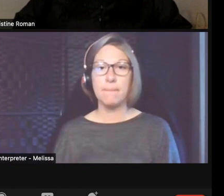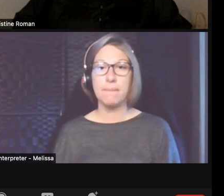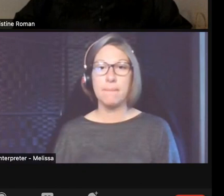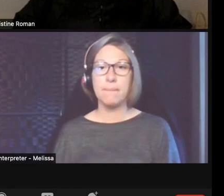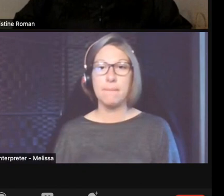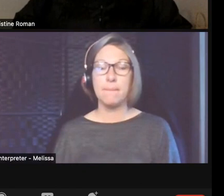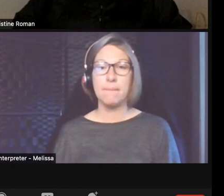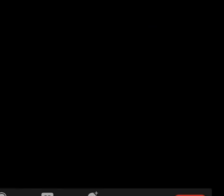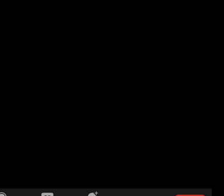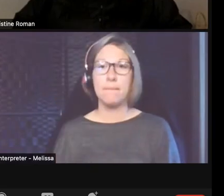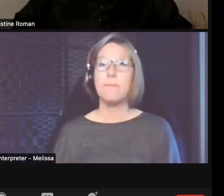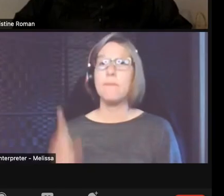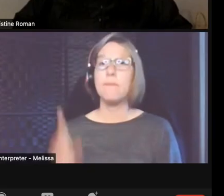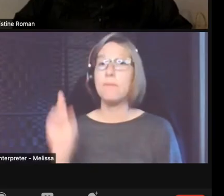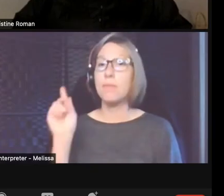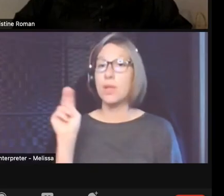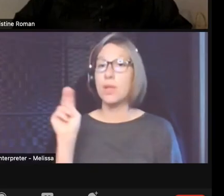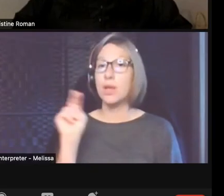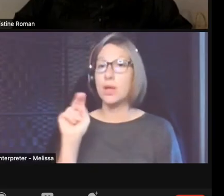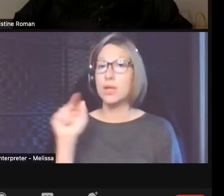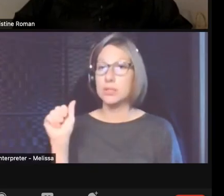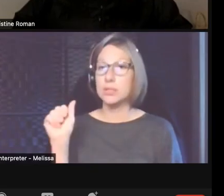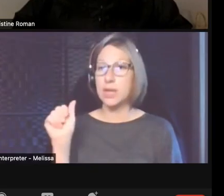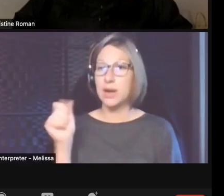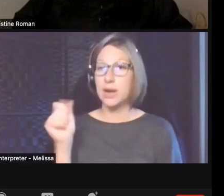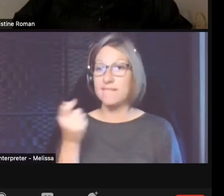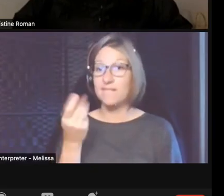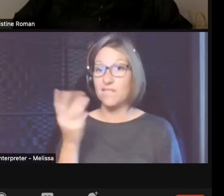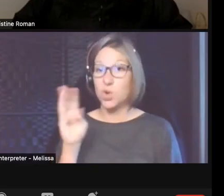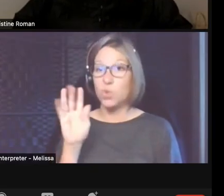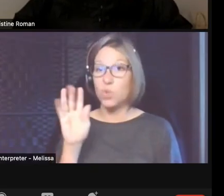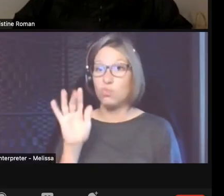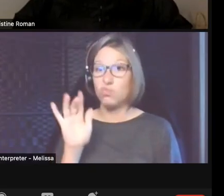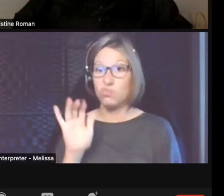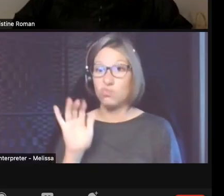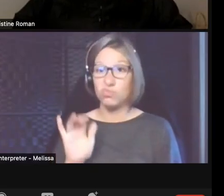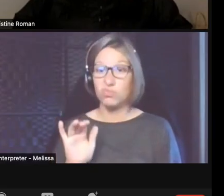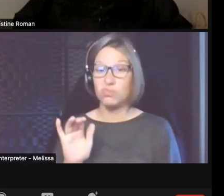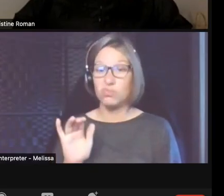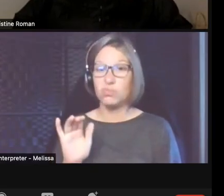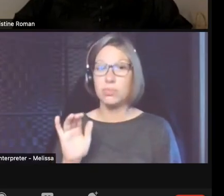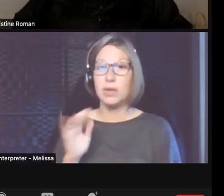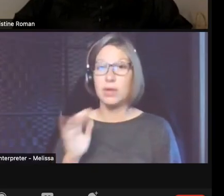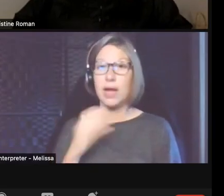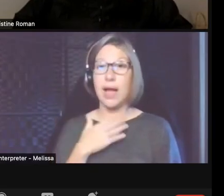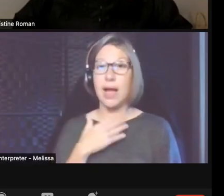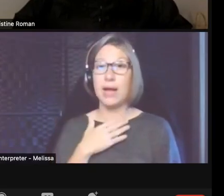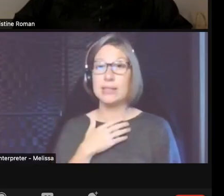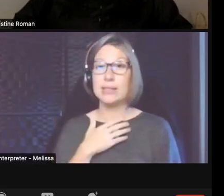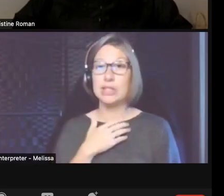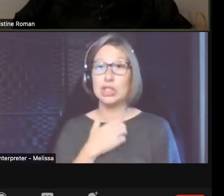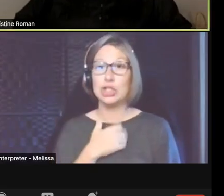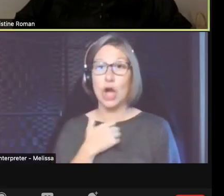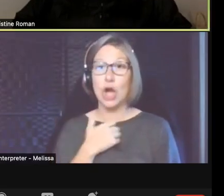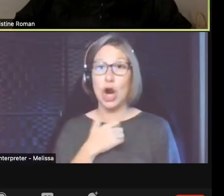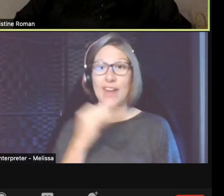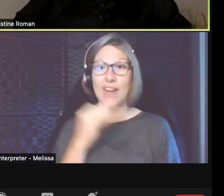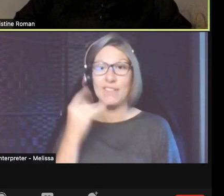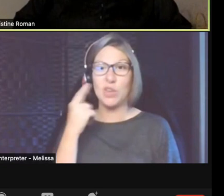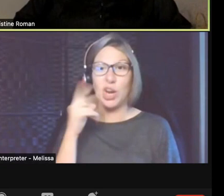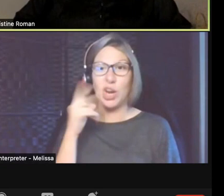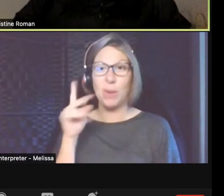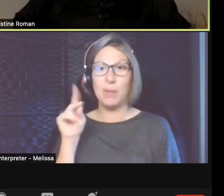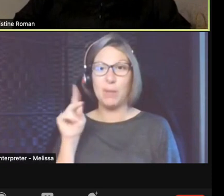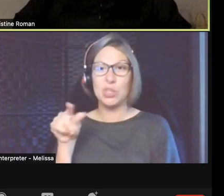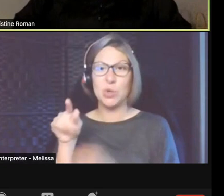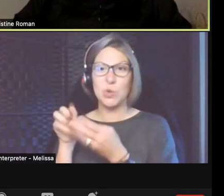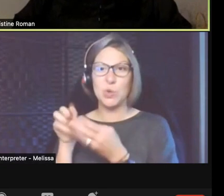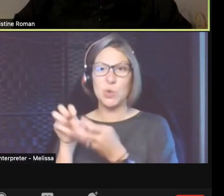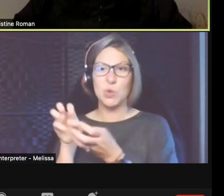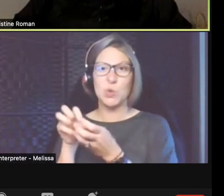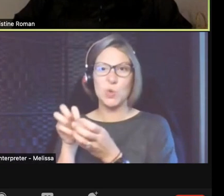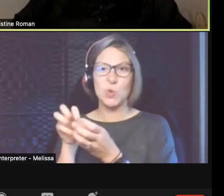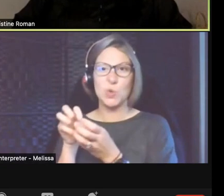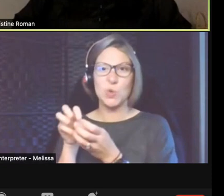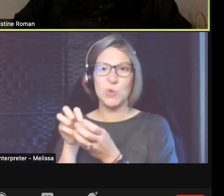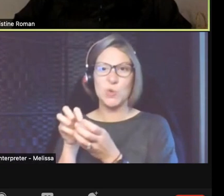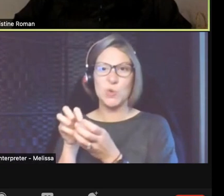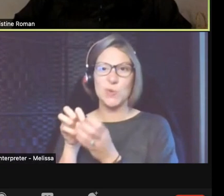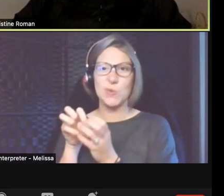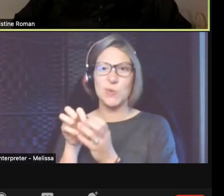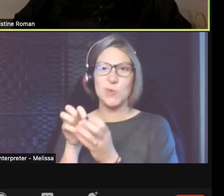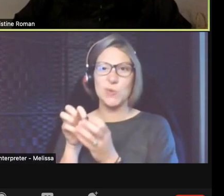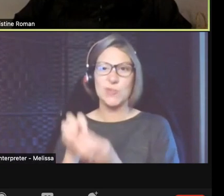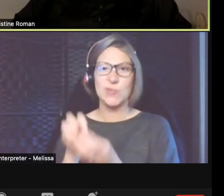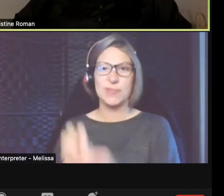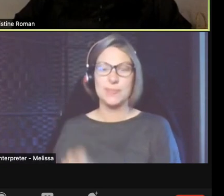All right, we have a few things already, and I apologize if you all hear my dogs grumbling. That's okay. Oh, the storm. Grumbly,